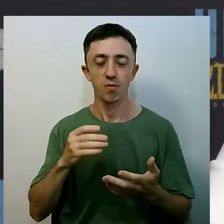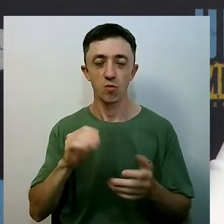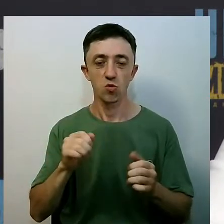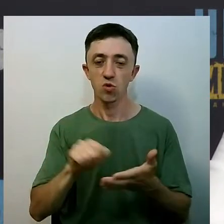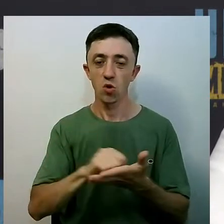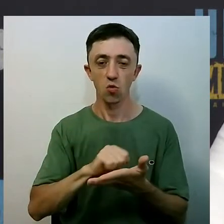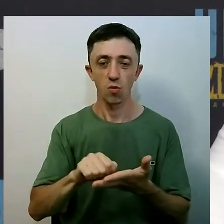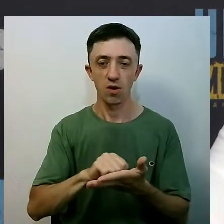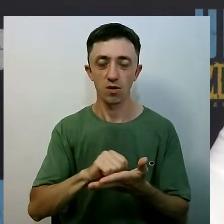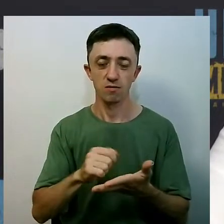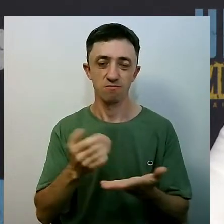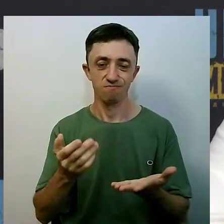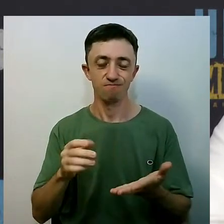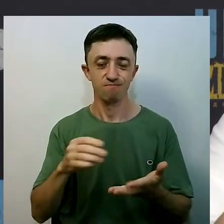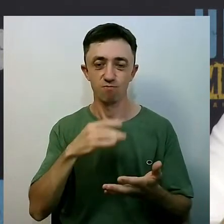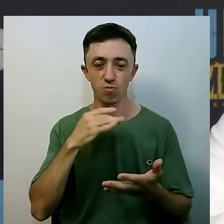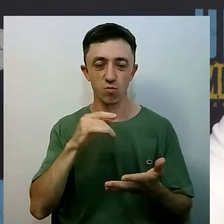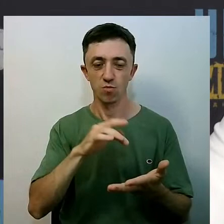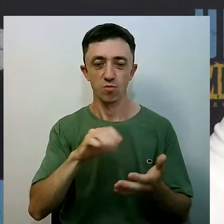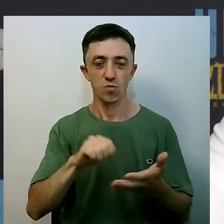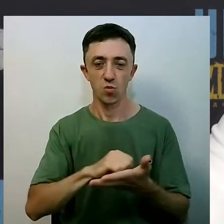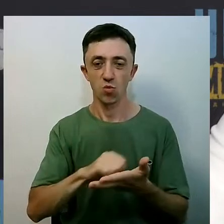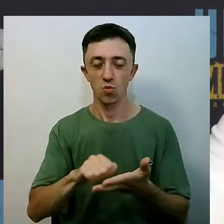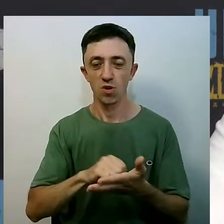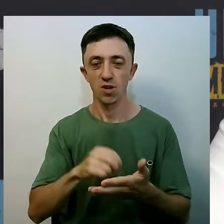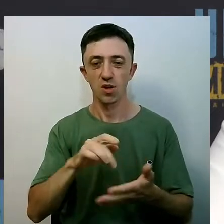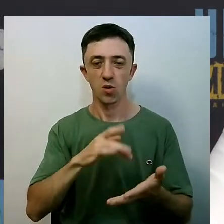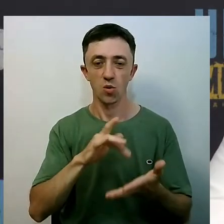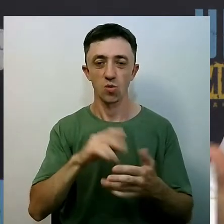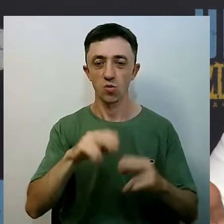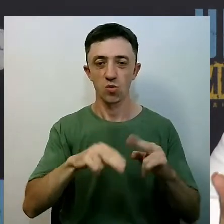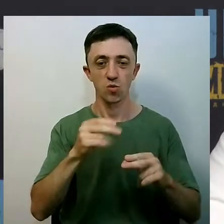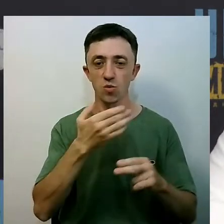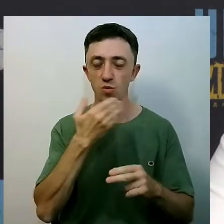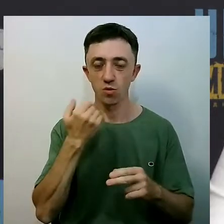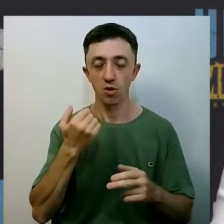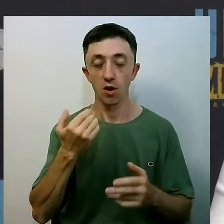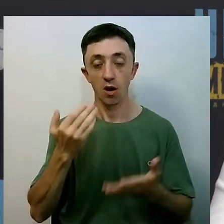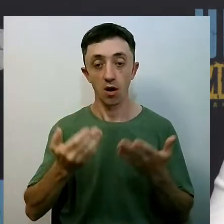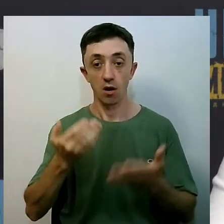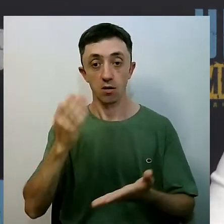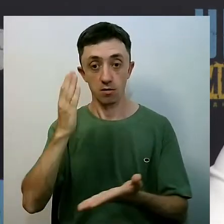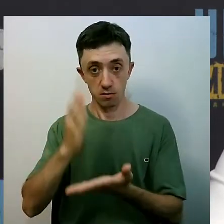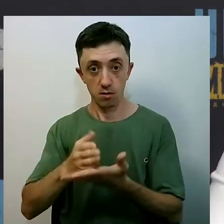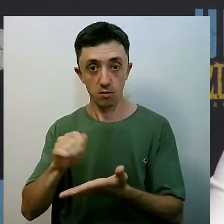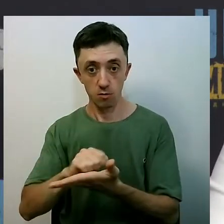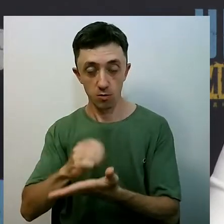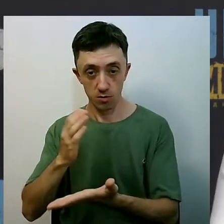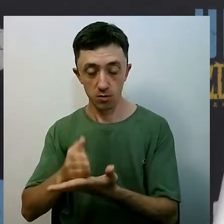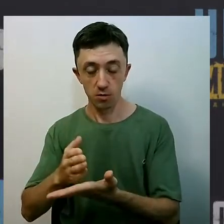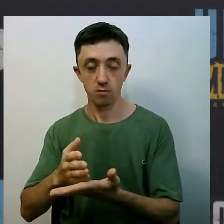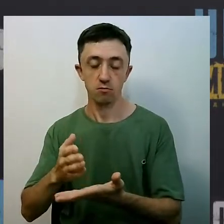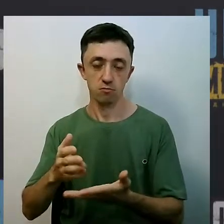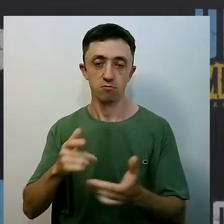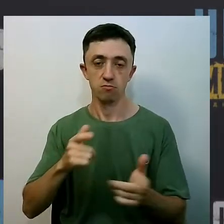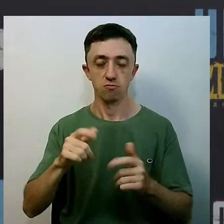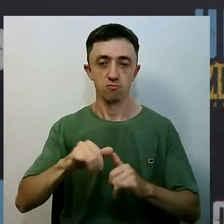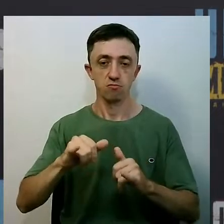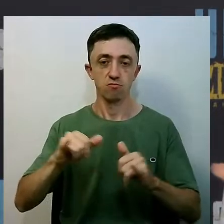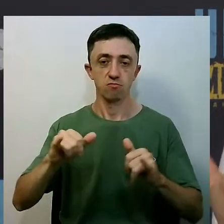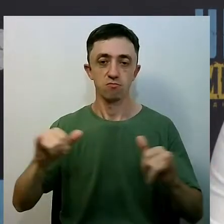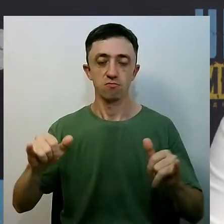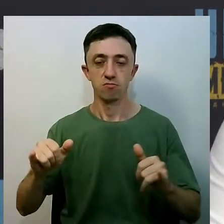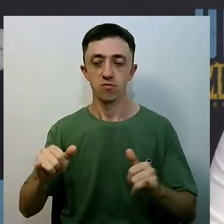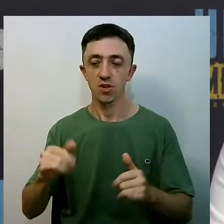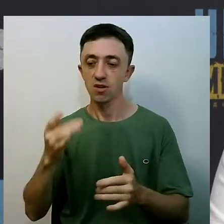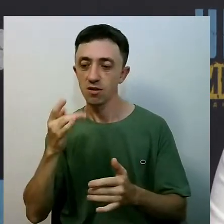work because there is the lack of urban documentation, and such